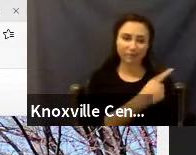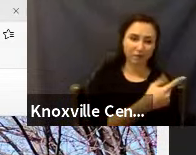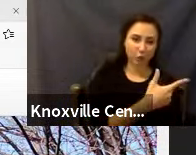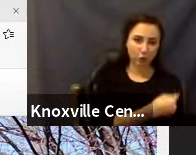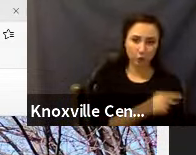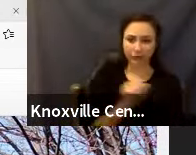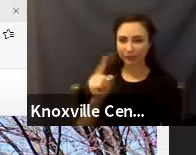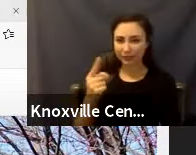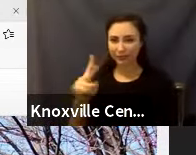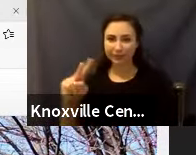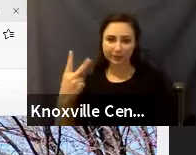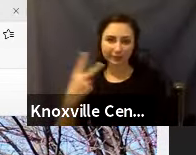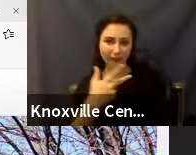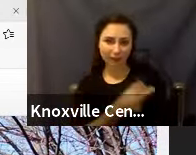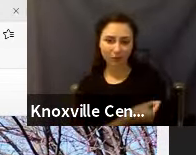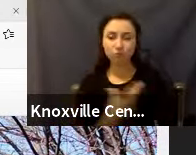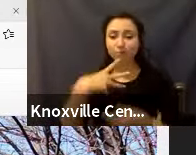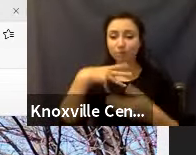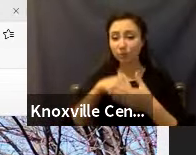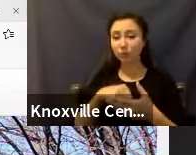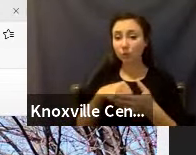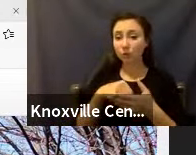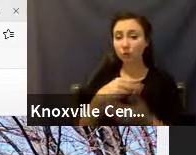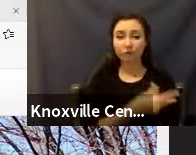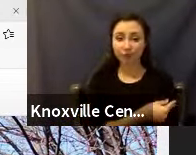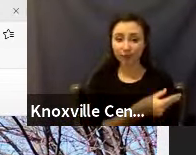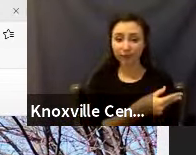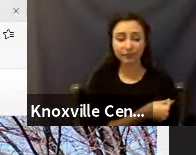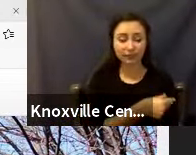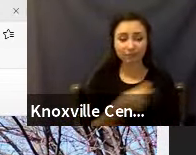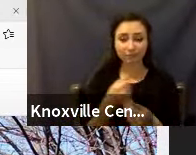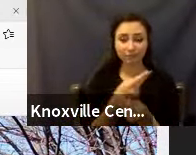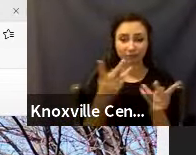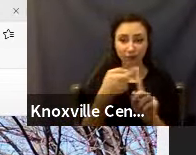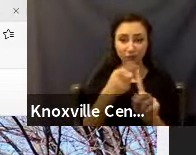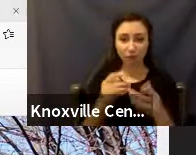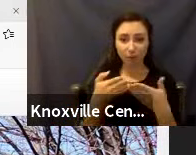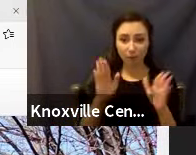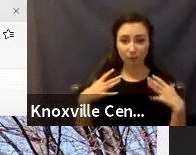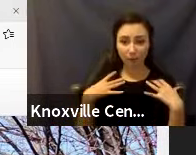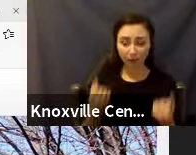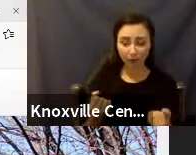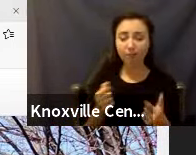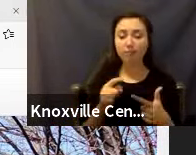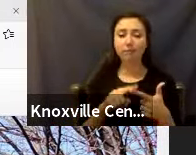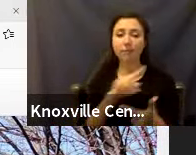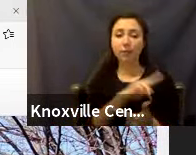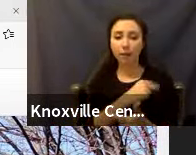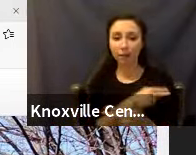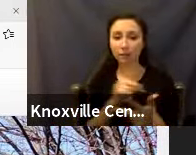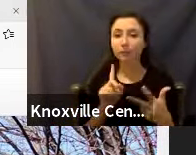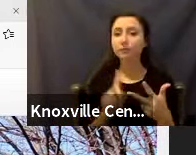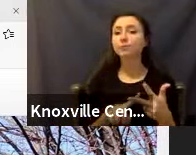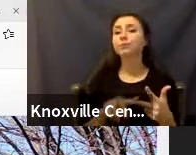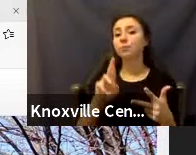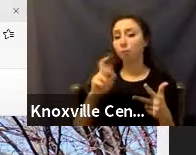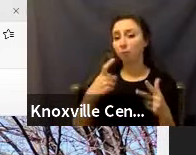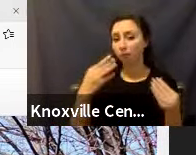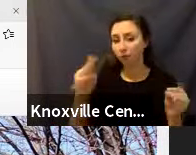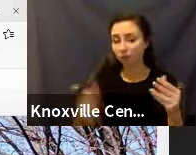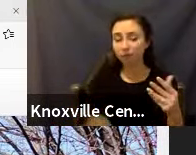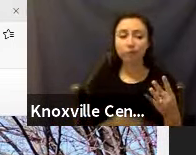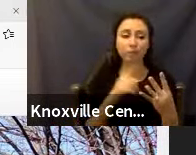is. These include the vaccines given by public health, hospitals, and pharmacies that are partnered with long-term care